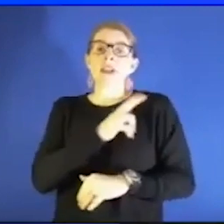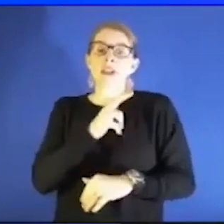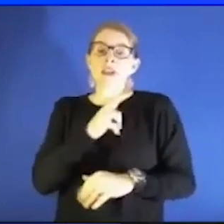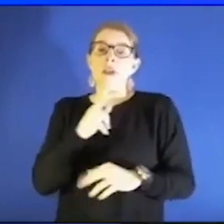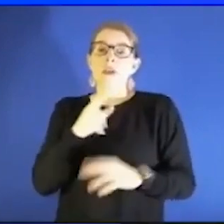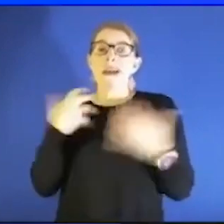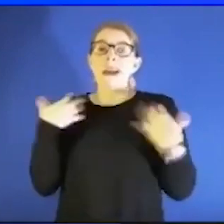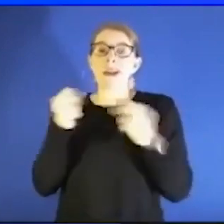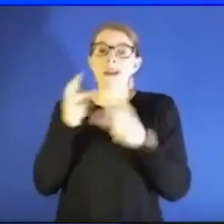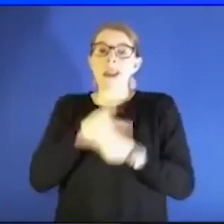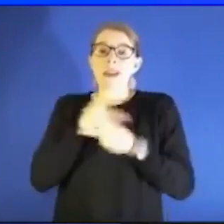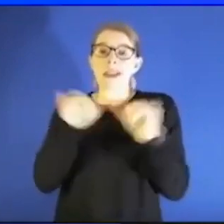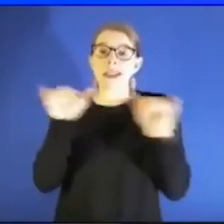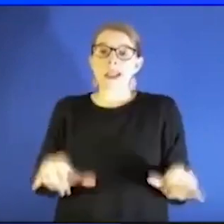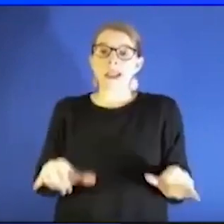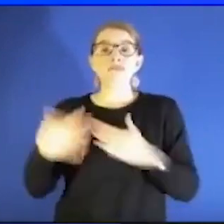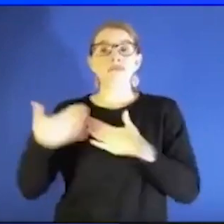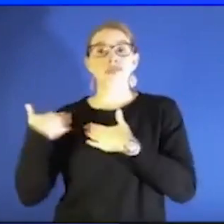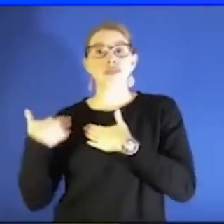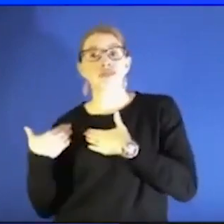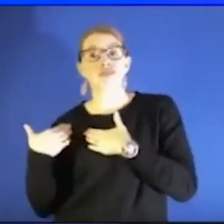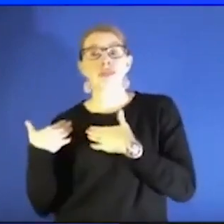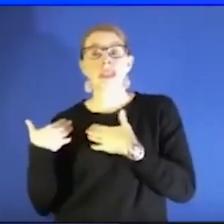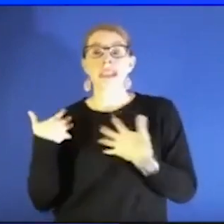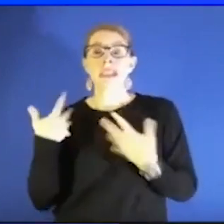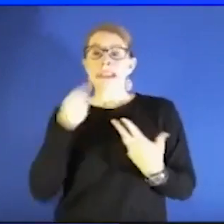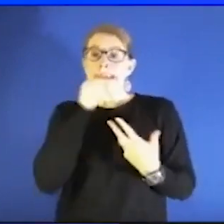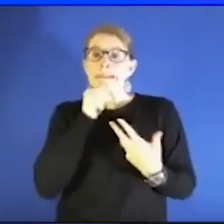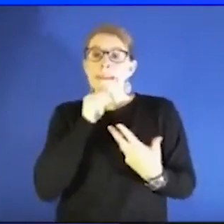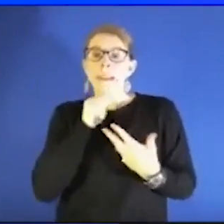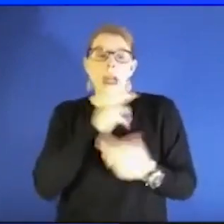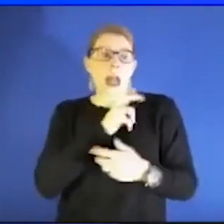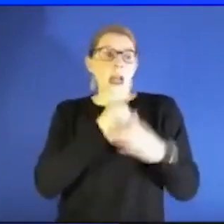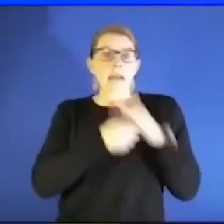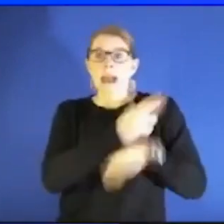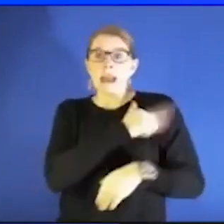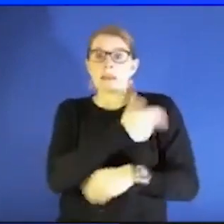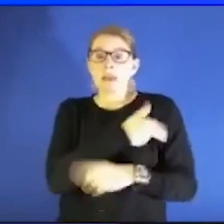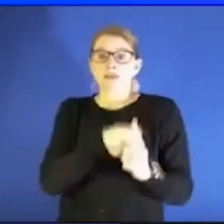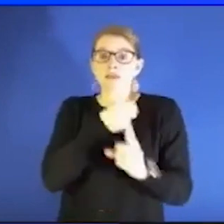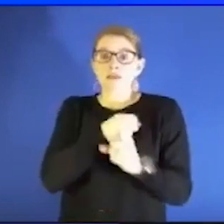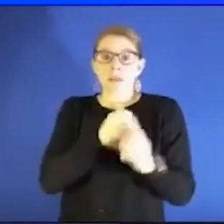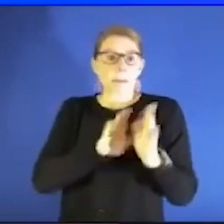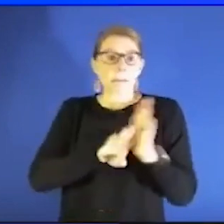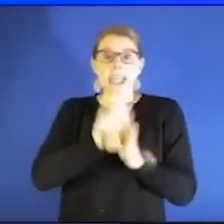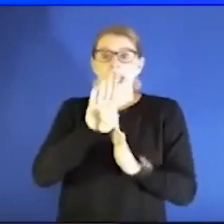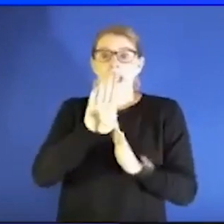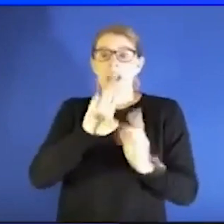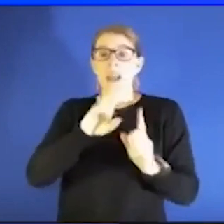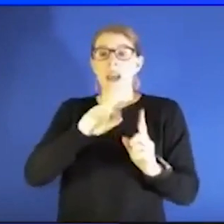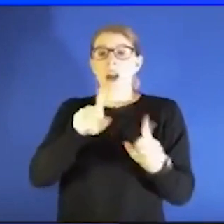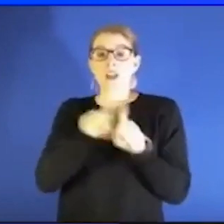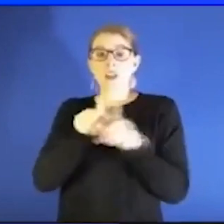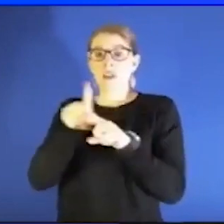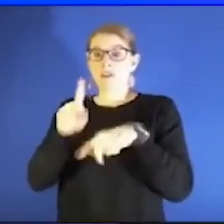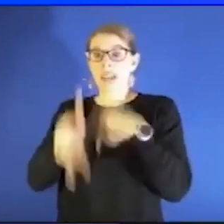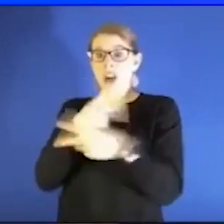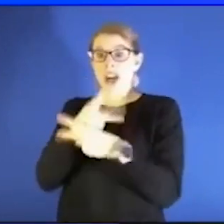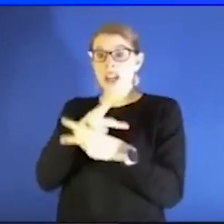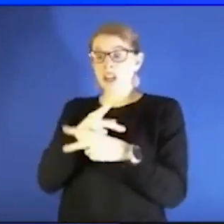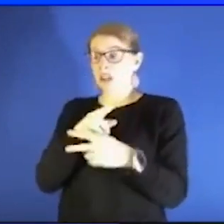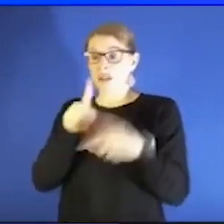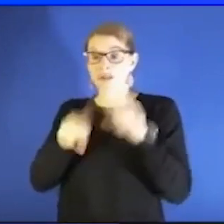about where do those hospitalizations peak and when, and what are the impact of some of the variables we'll talk a little bit about later, but whether that